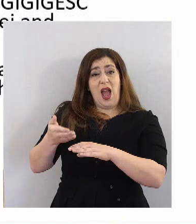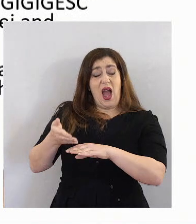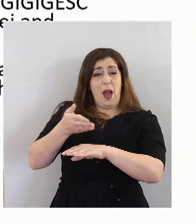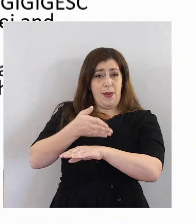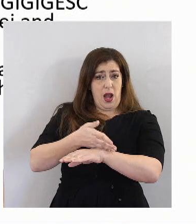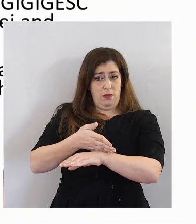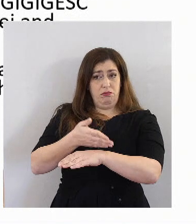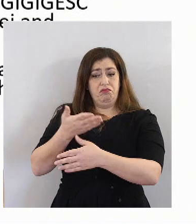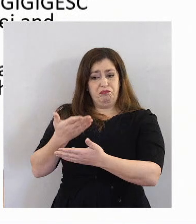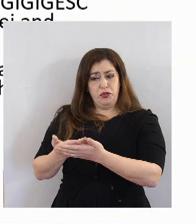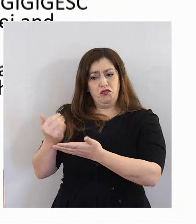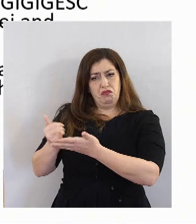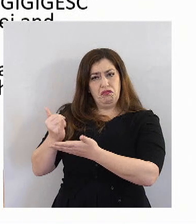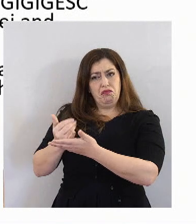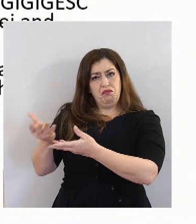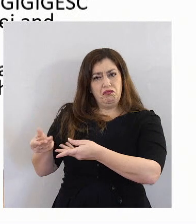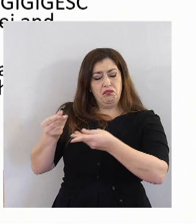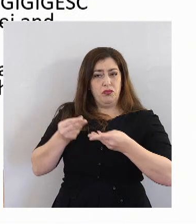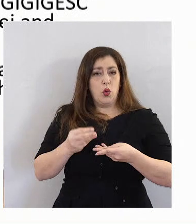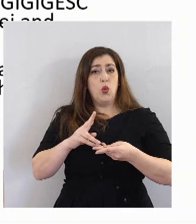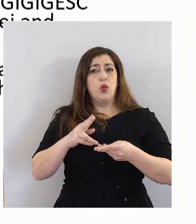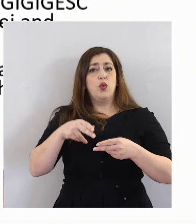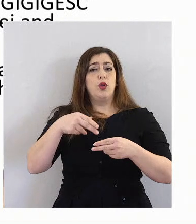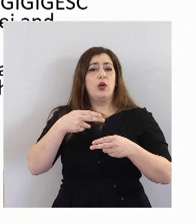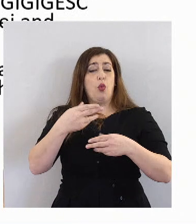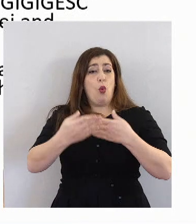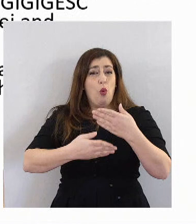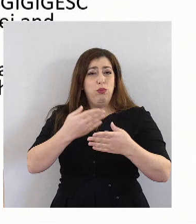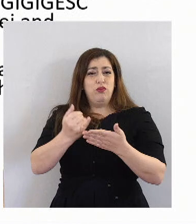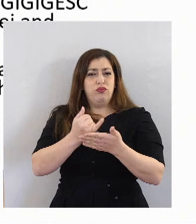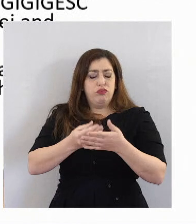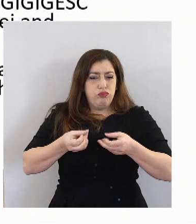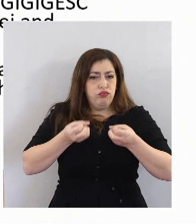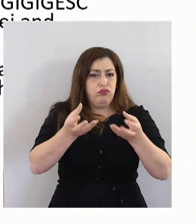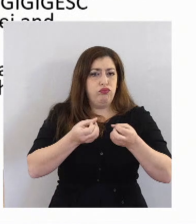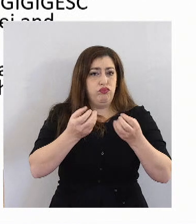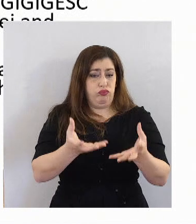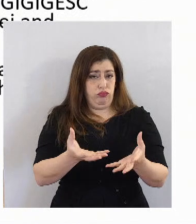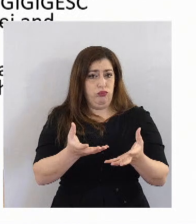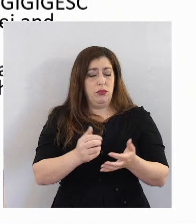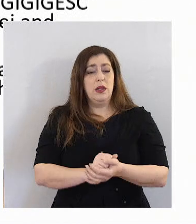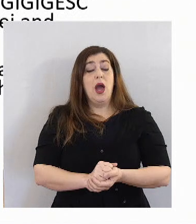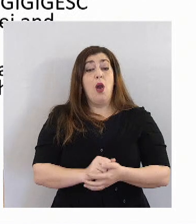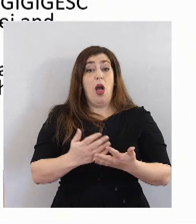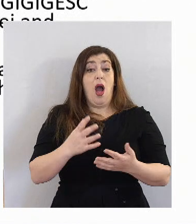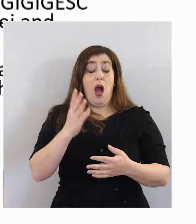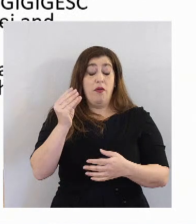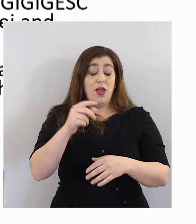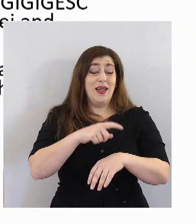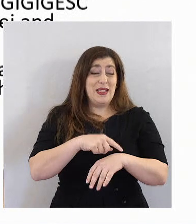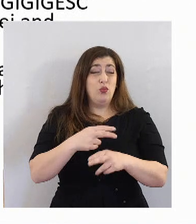an important plus. It saved us a lot of time in terms of the development of training resources.